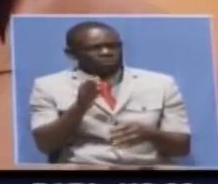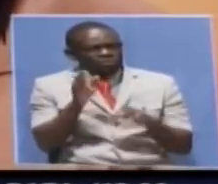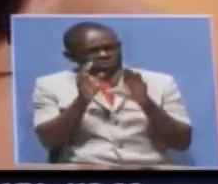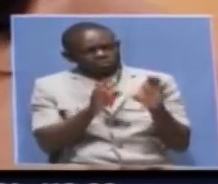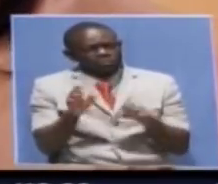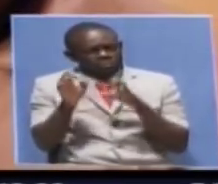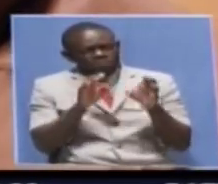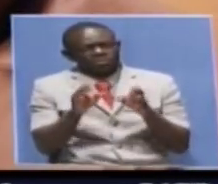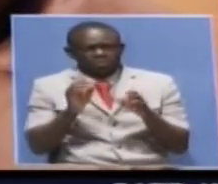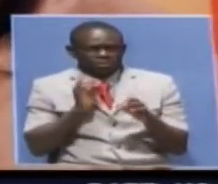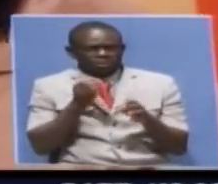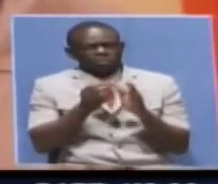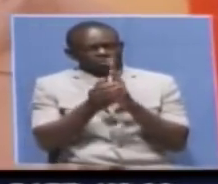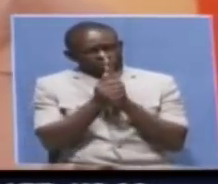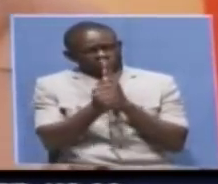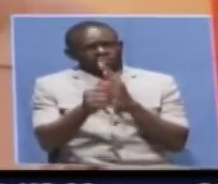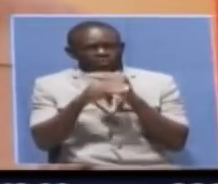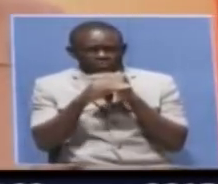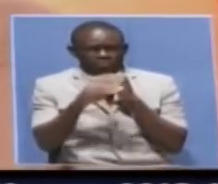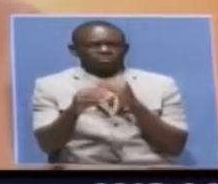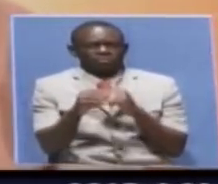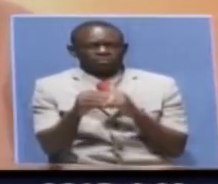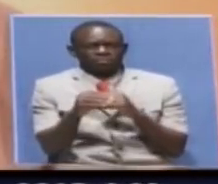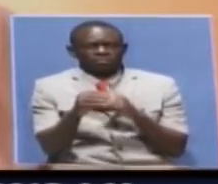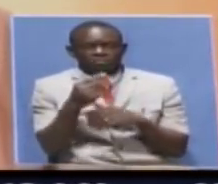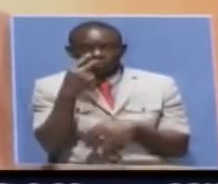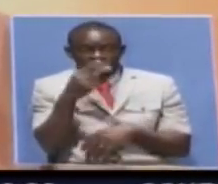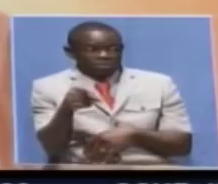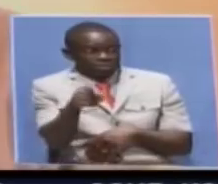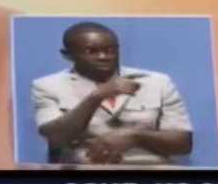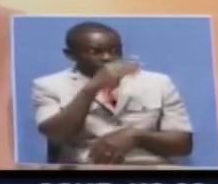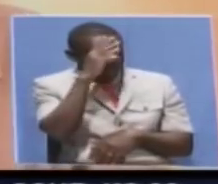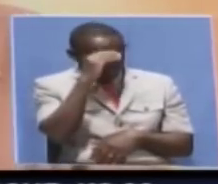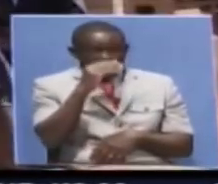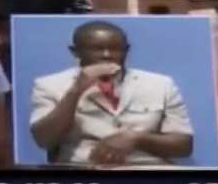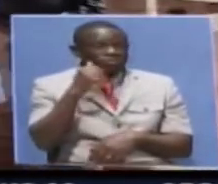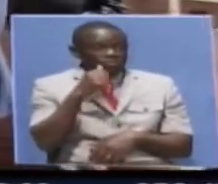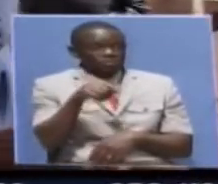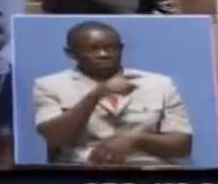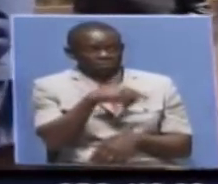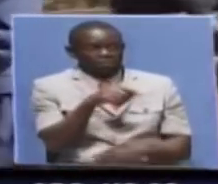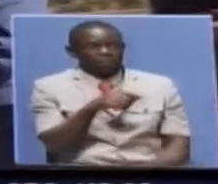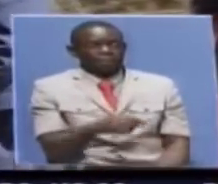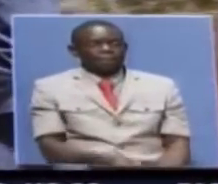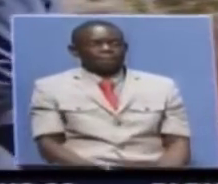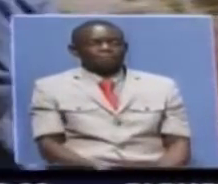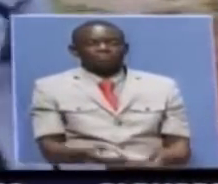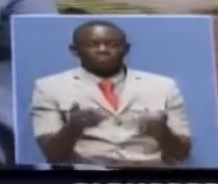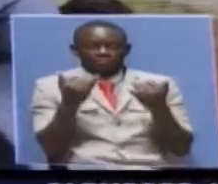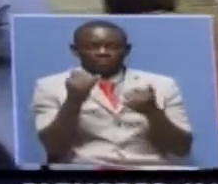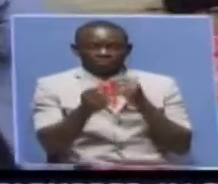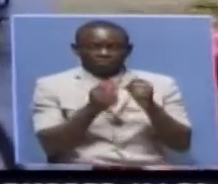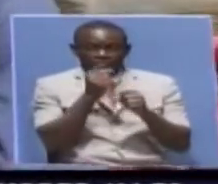gentlemen, you have seen here are just part of the teachers that we are training in various fields. This year's Teachers Education